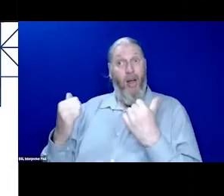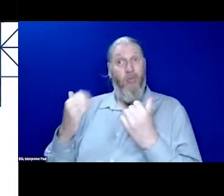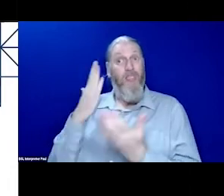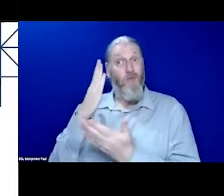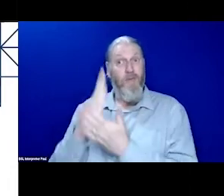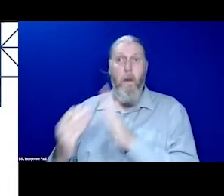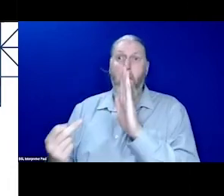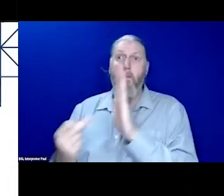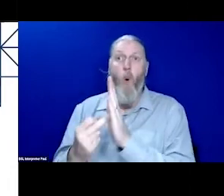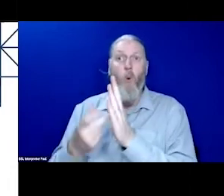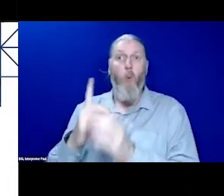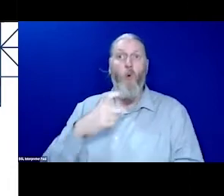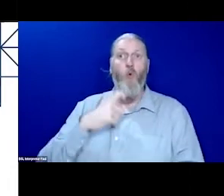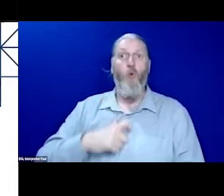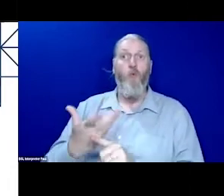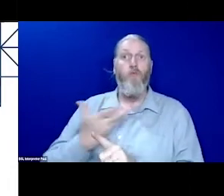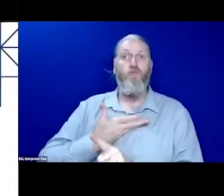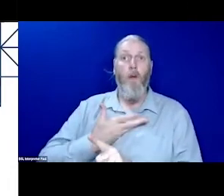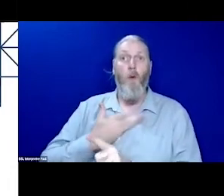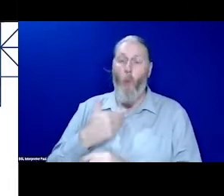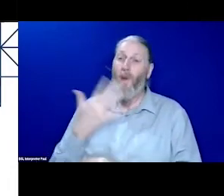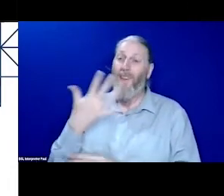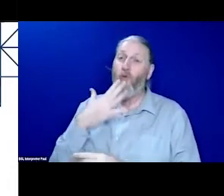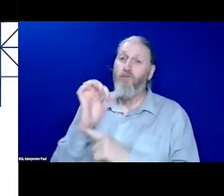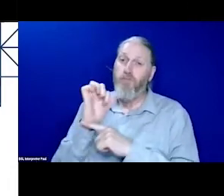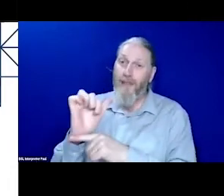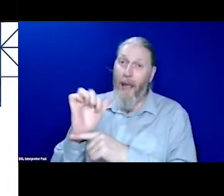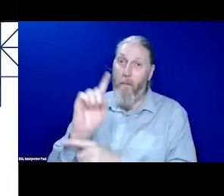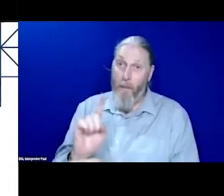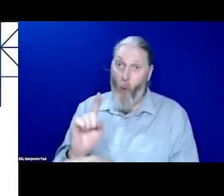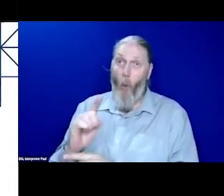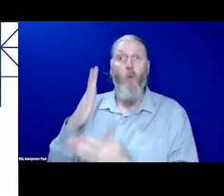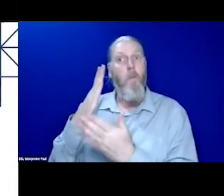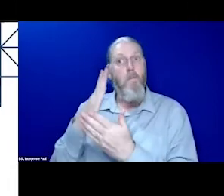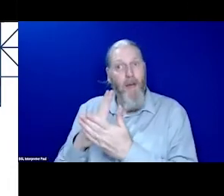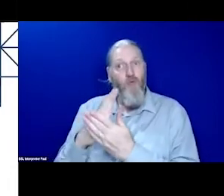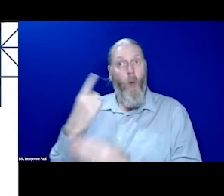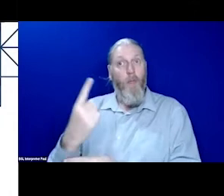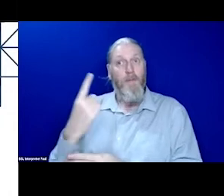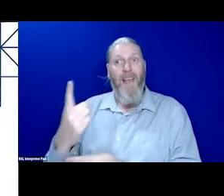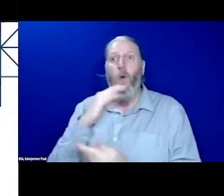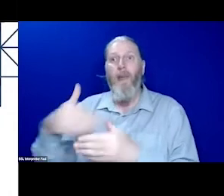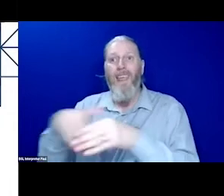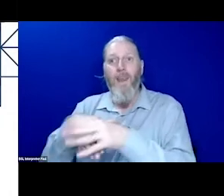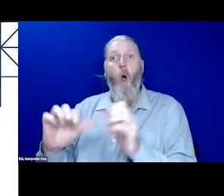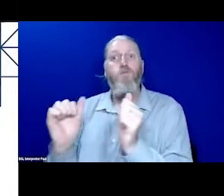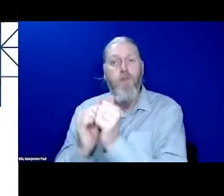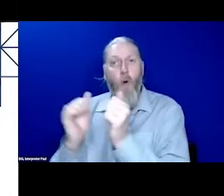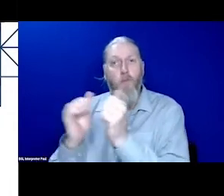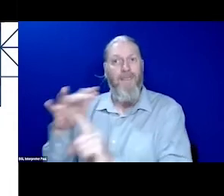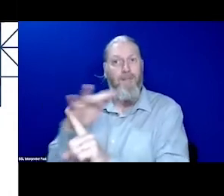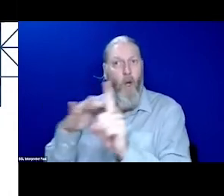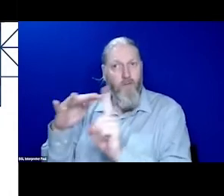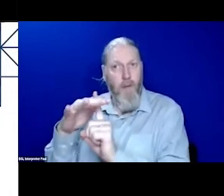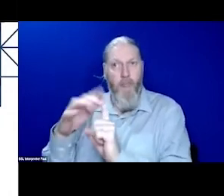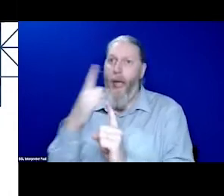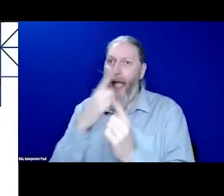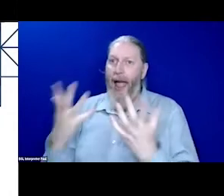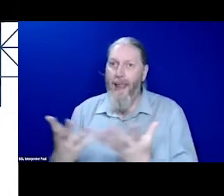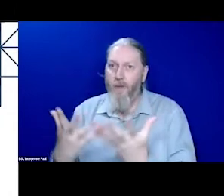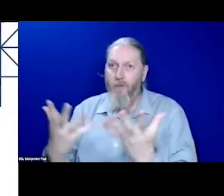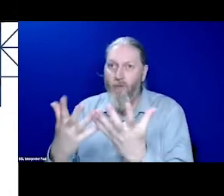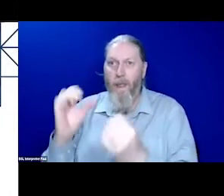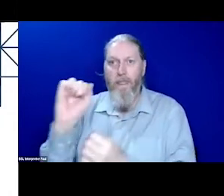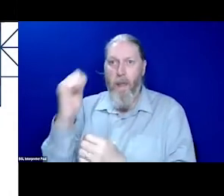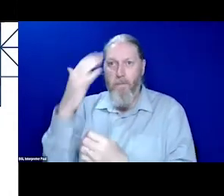vulnerable individuals, but fundamentally enable an environment that promotes mental health for all, which is obviously what these seminars are about. And